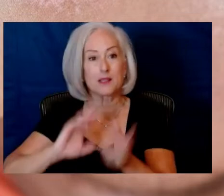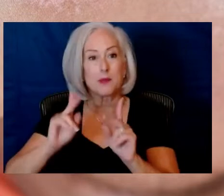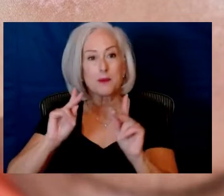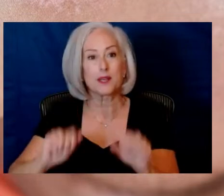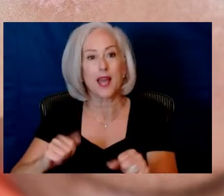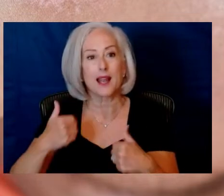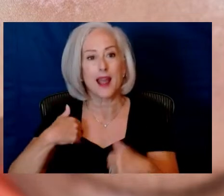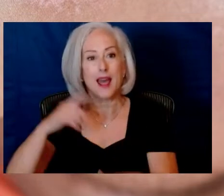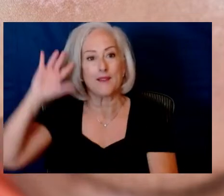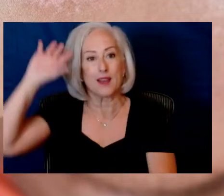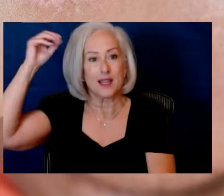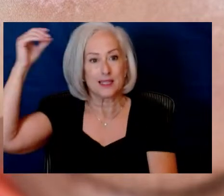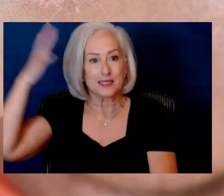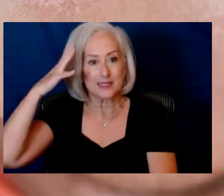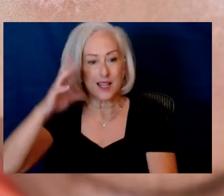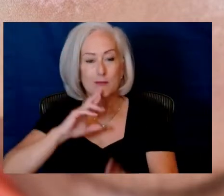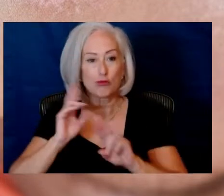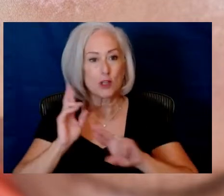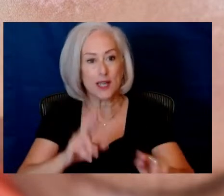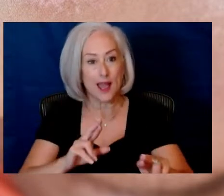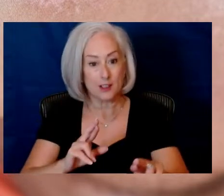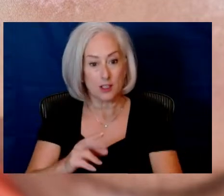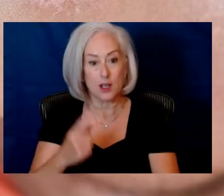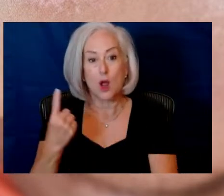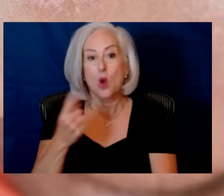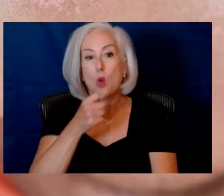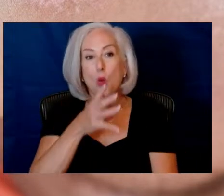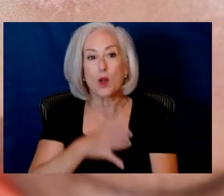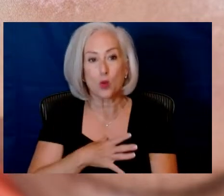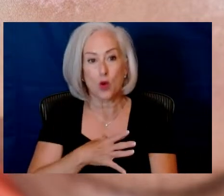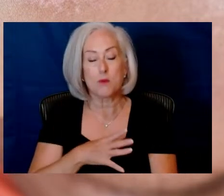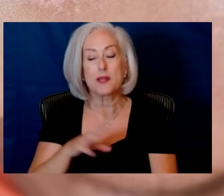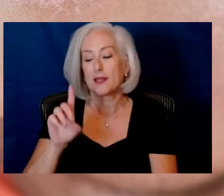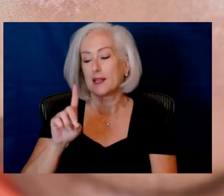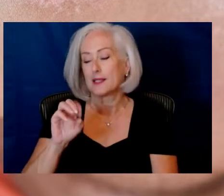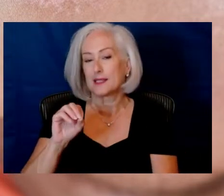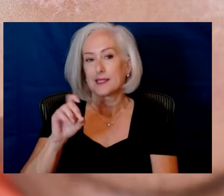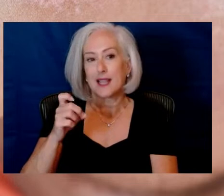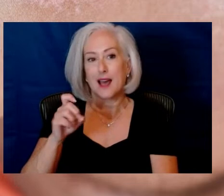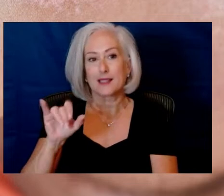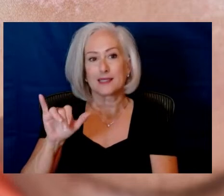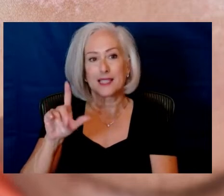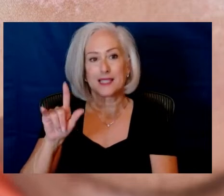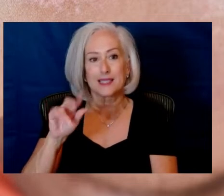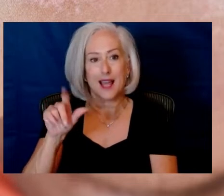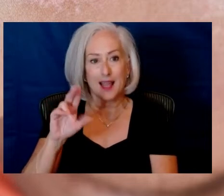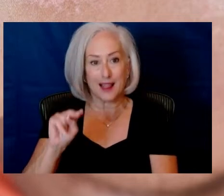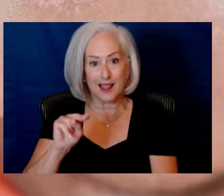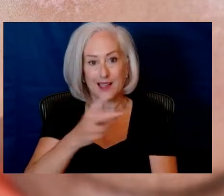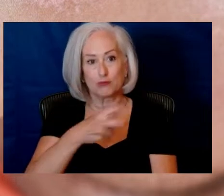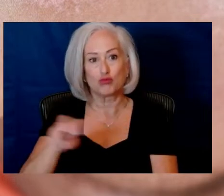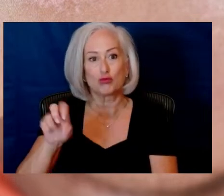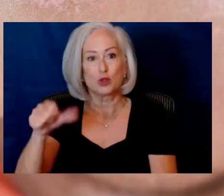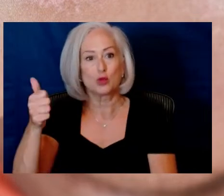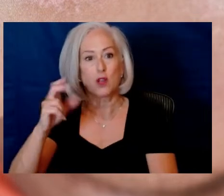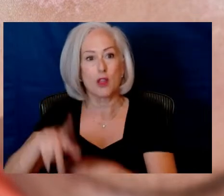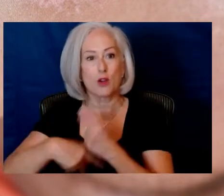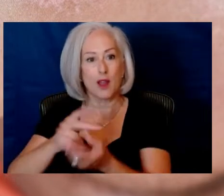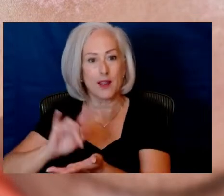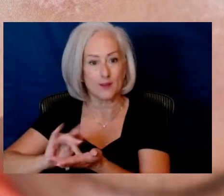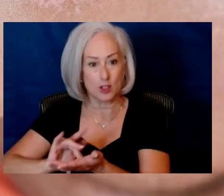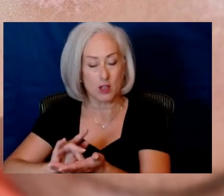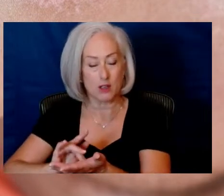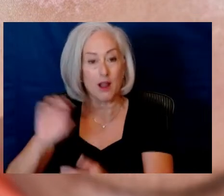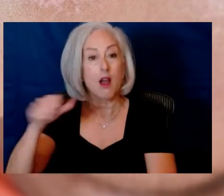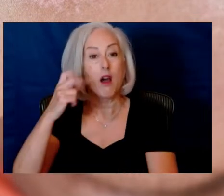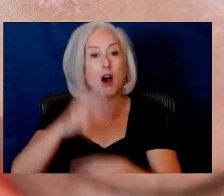week, switch a woman off doxycycline to another drug. But also other drugs that are commonly used in medicine, and